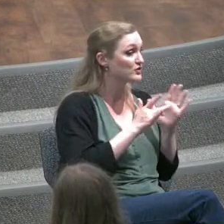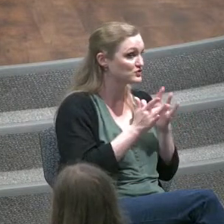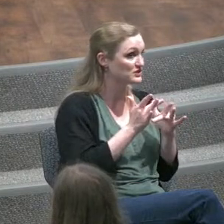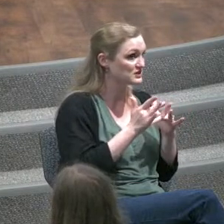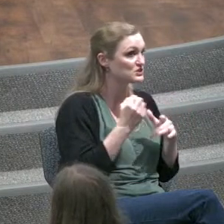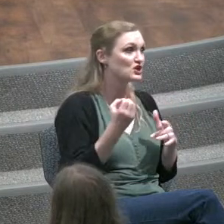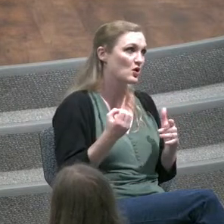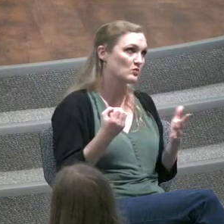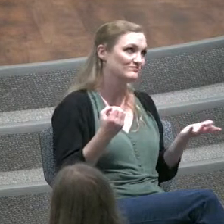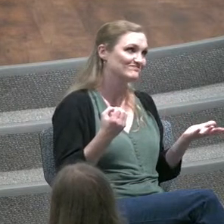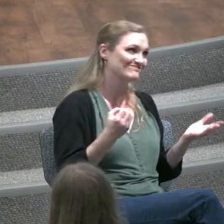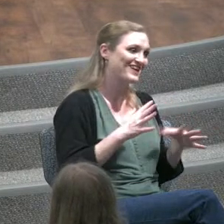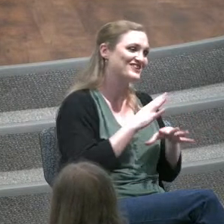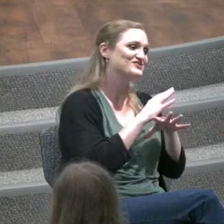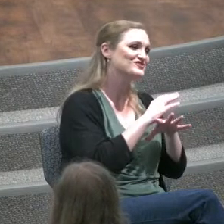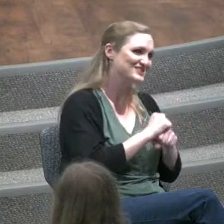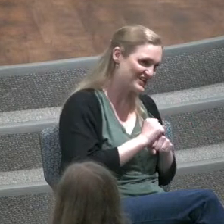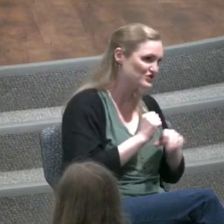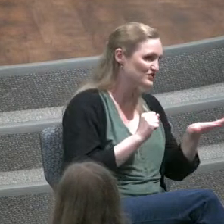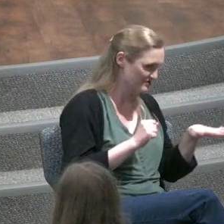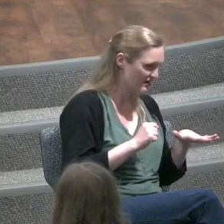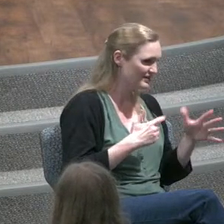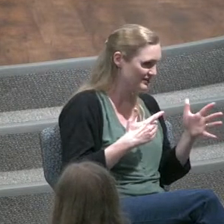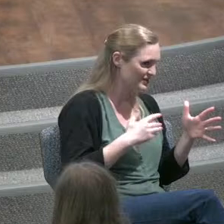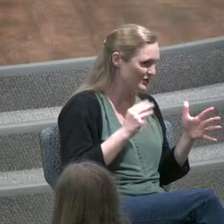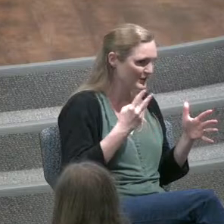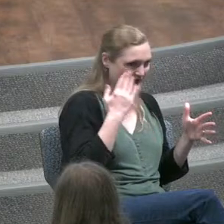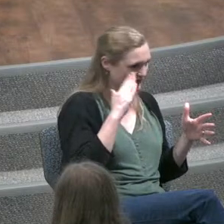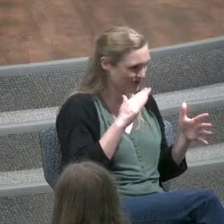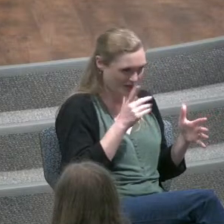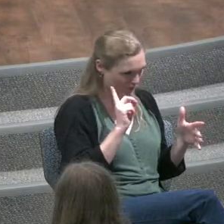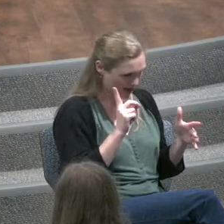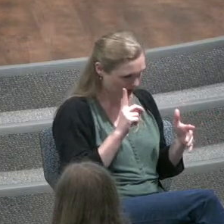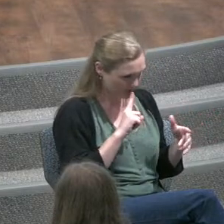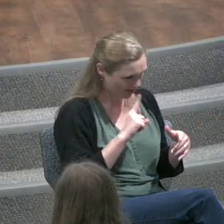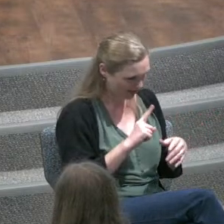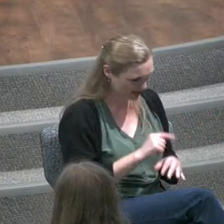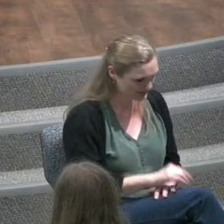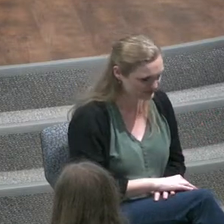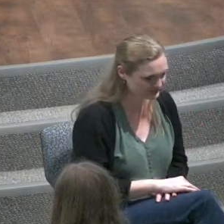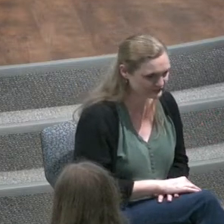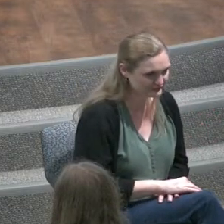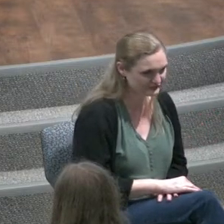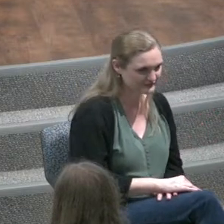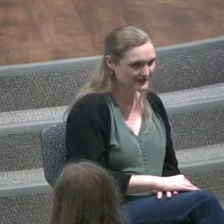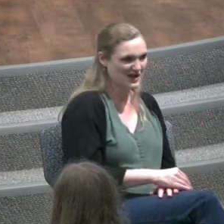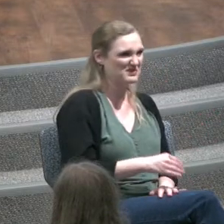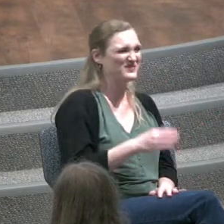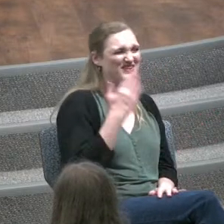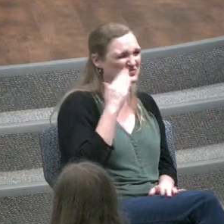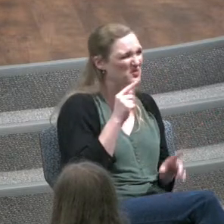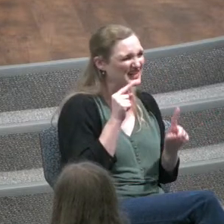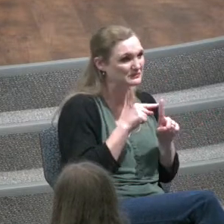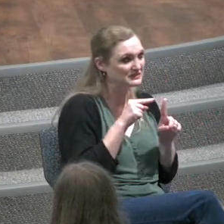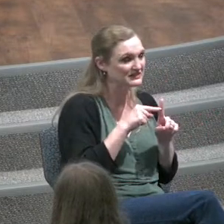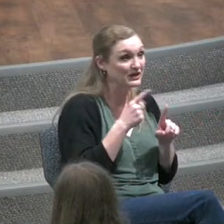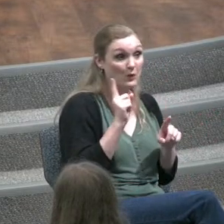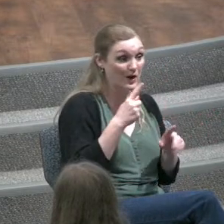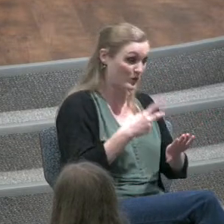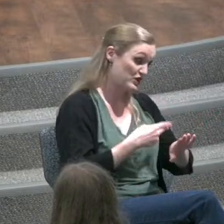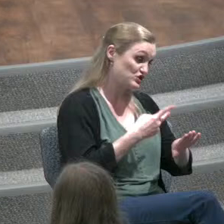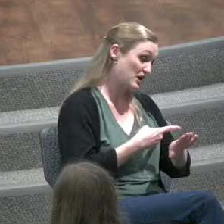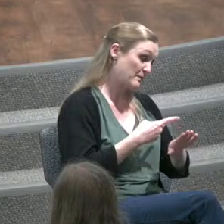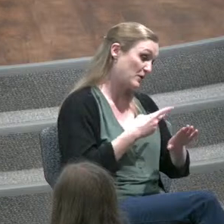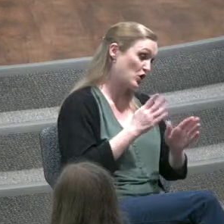So understand traditional site, okay? Because we have no idea where the shepherds were when they heard